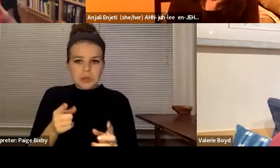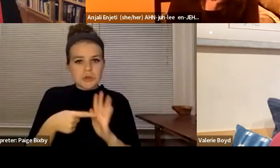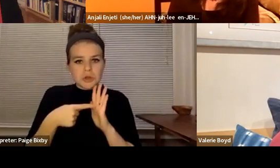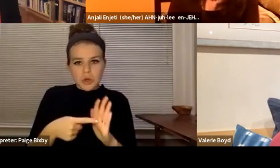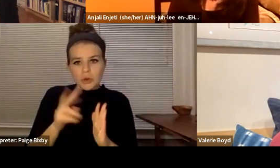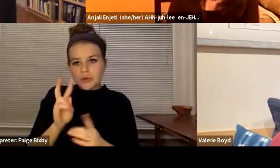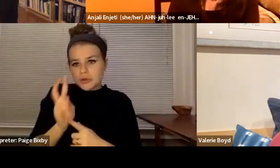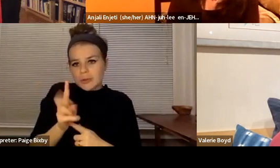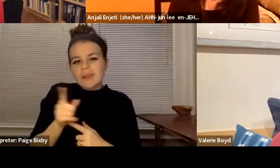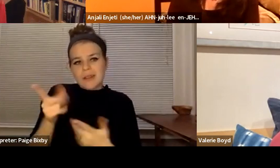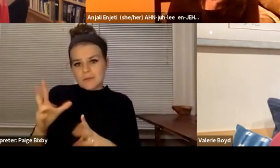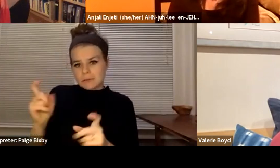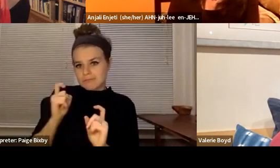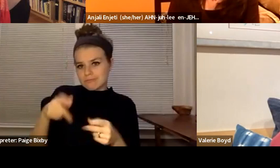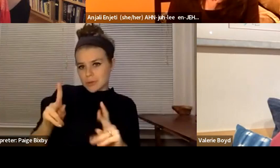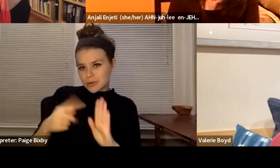me to show.